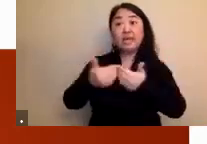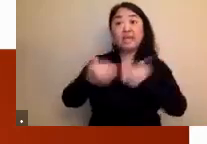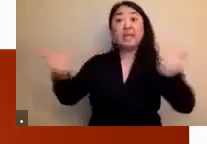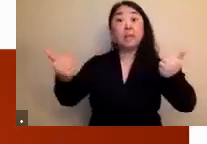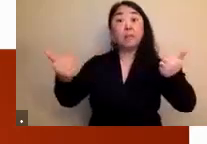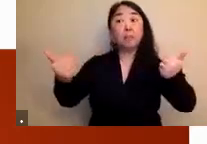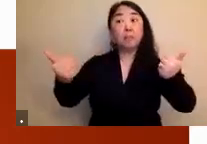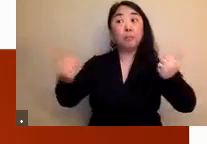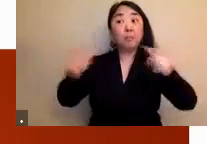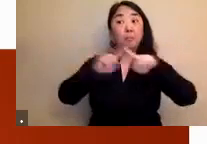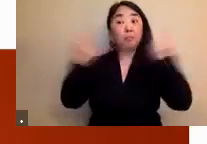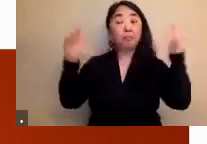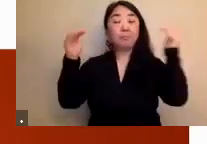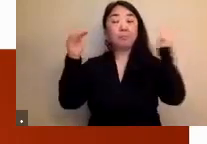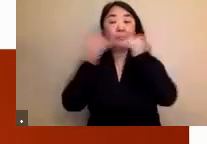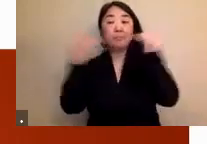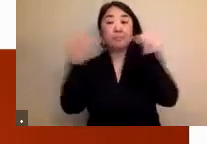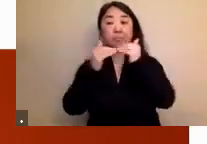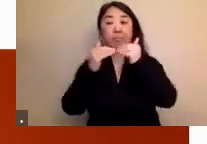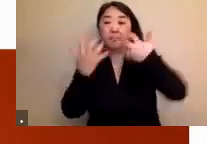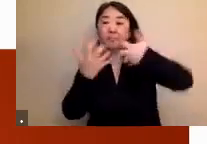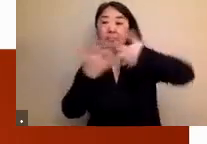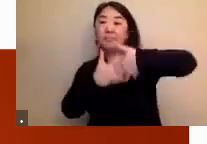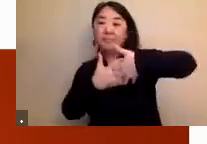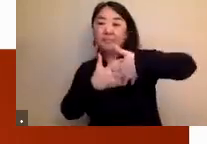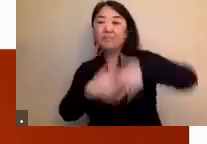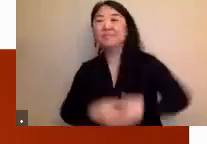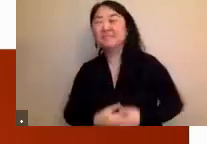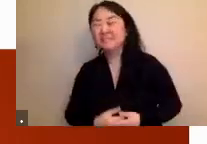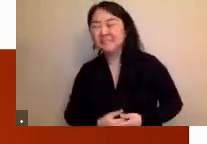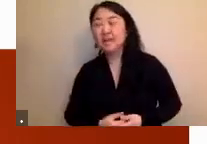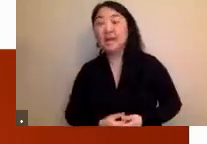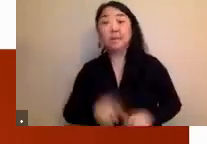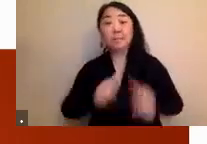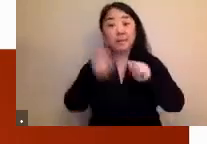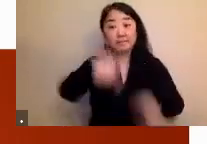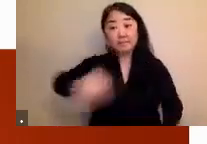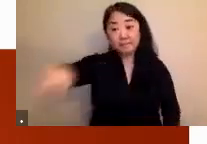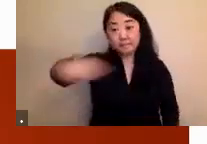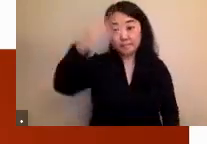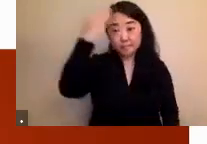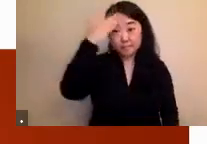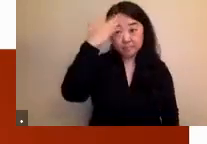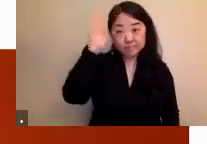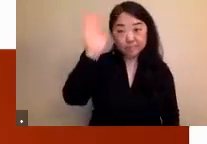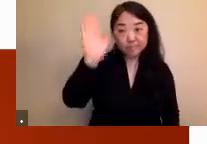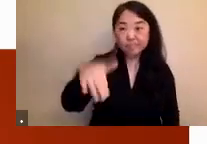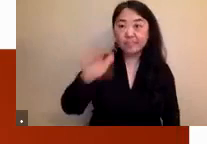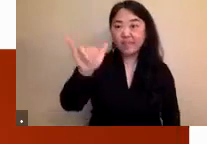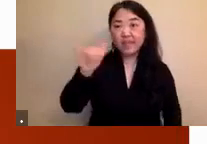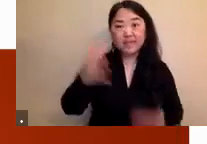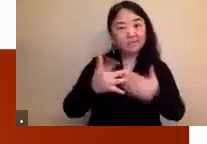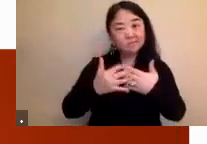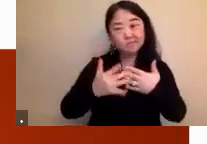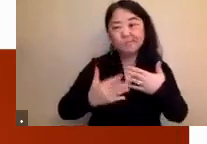equal accommodations. And as we know, that went on well into the